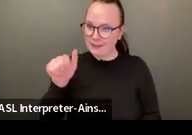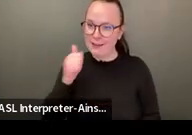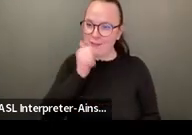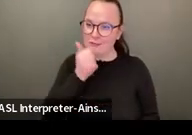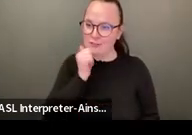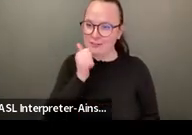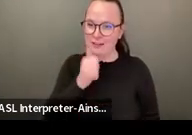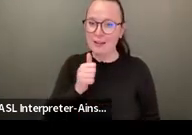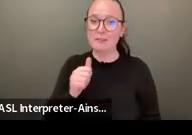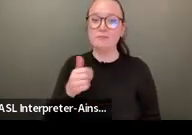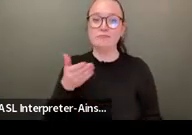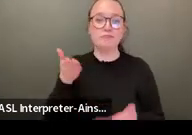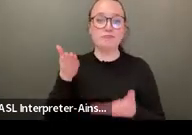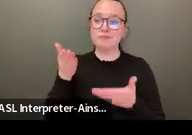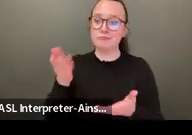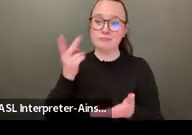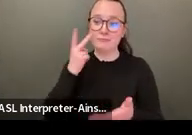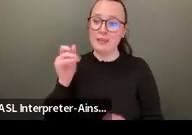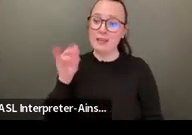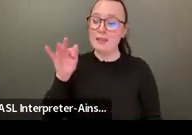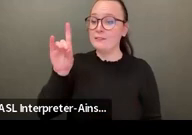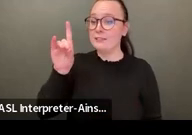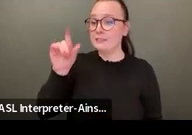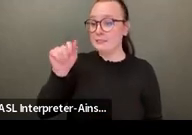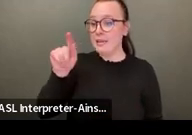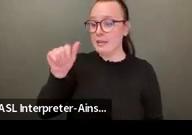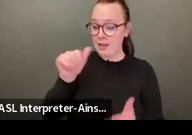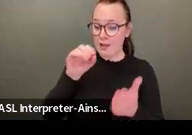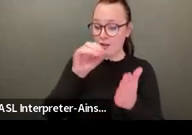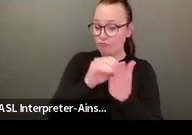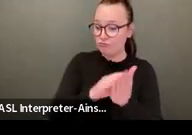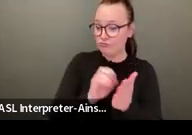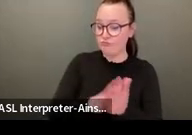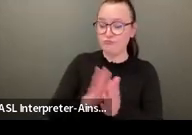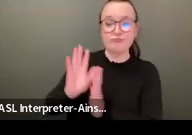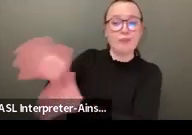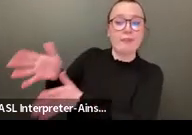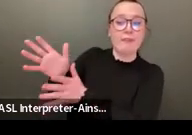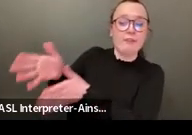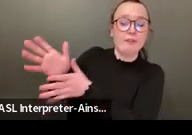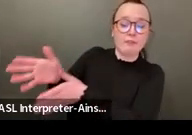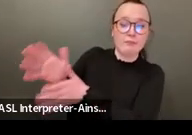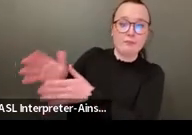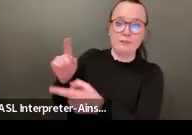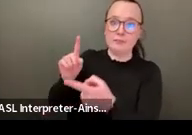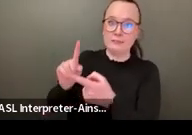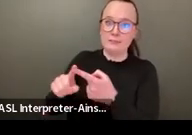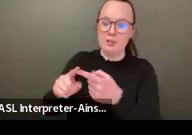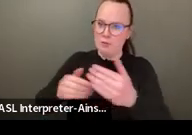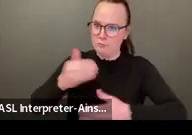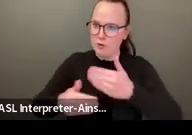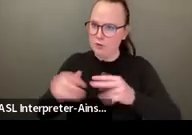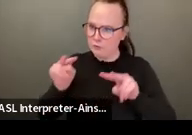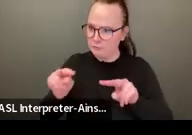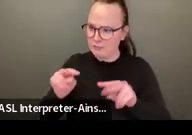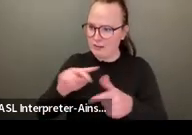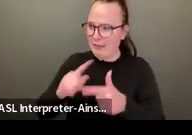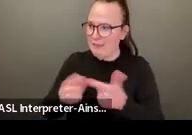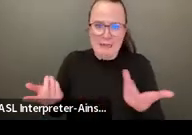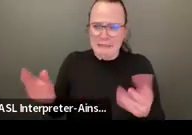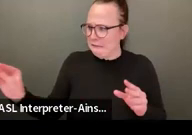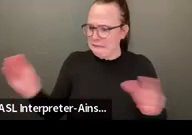data and putting it aside until progress monitoring time and then trying to get it all together when you're doing your progress